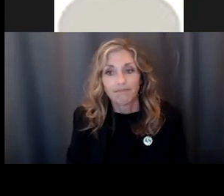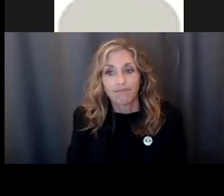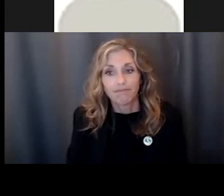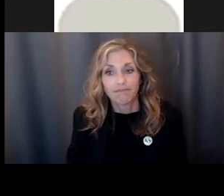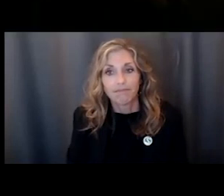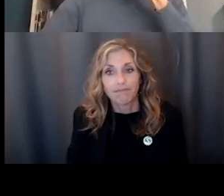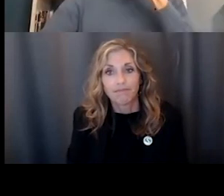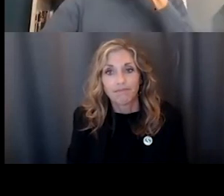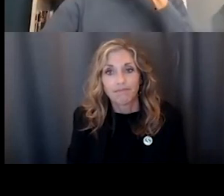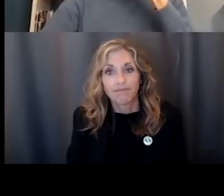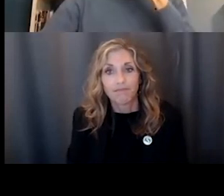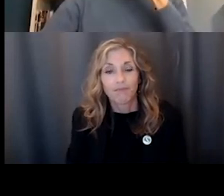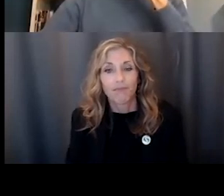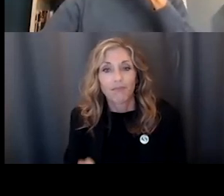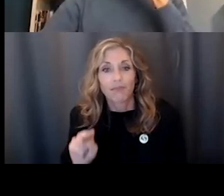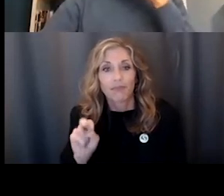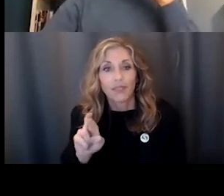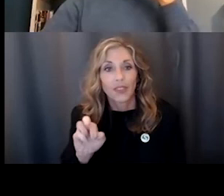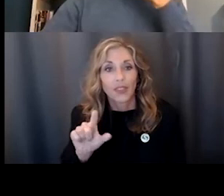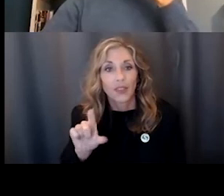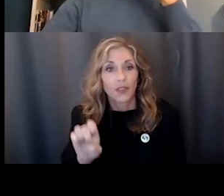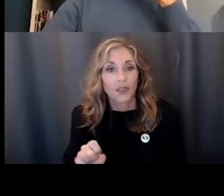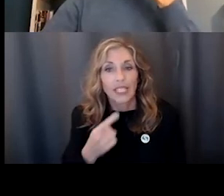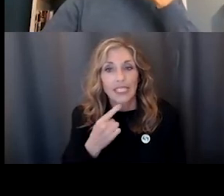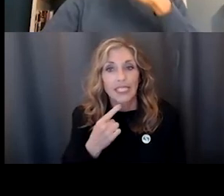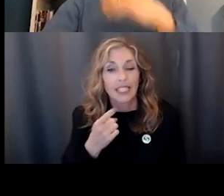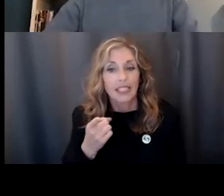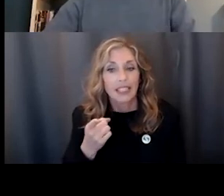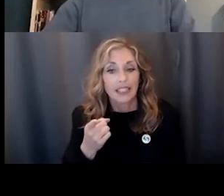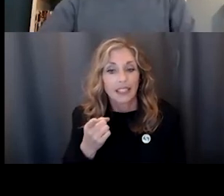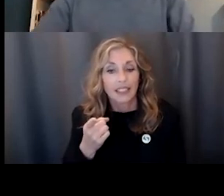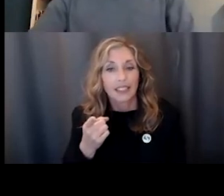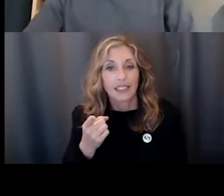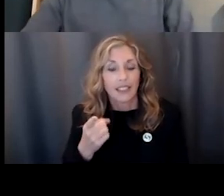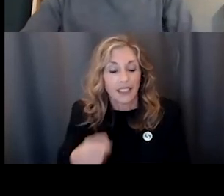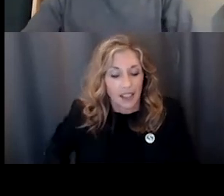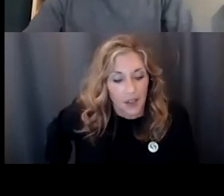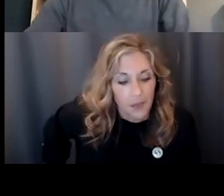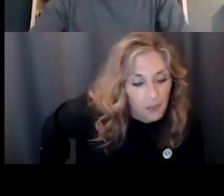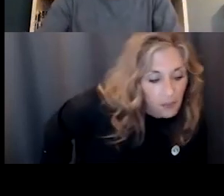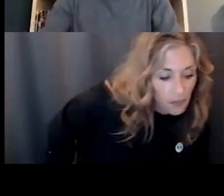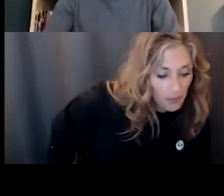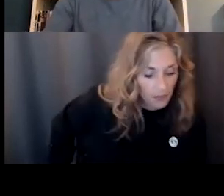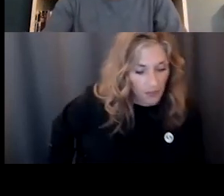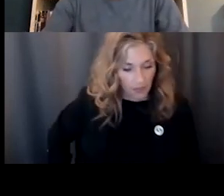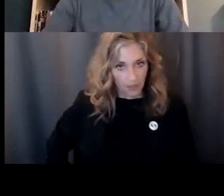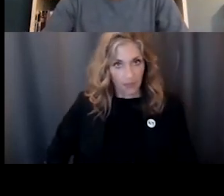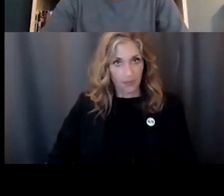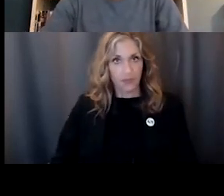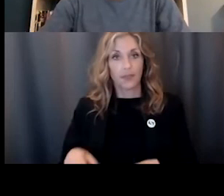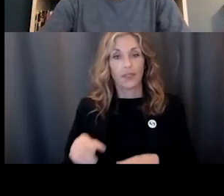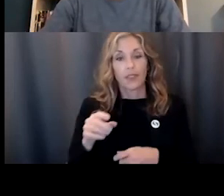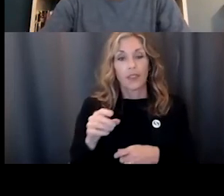Something that really hit me was the use of arts practices to be able